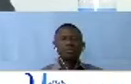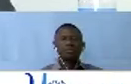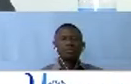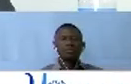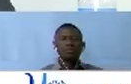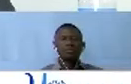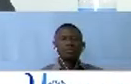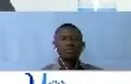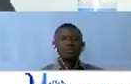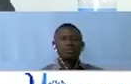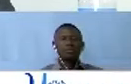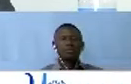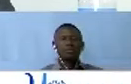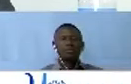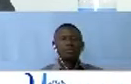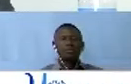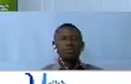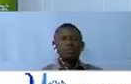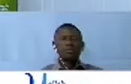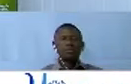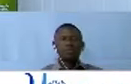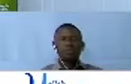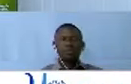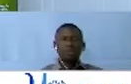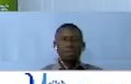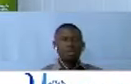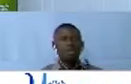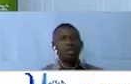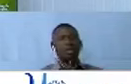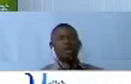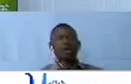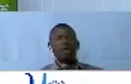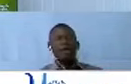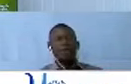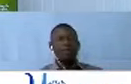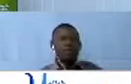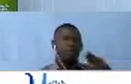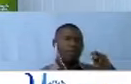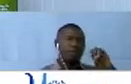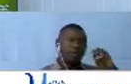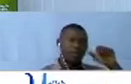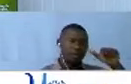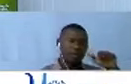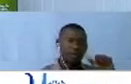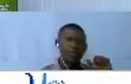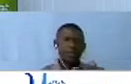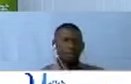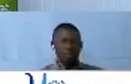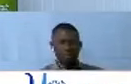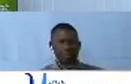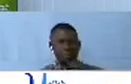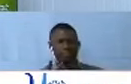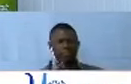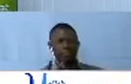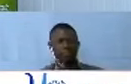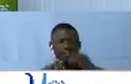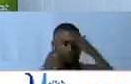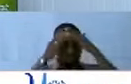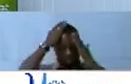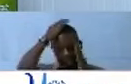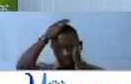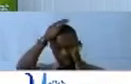composition. The panel comprises of the NIA. NIA will have a panel on into the